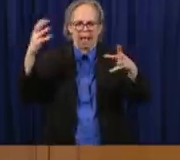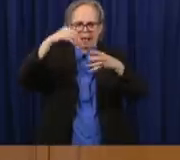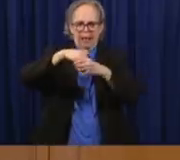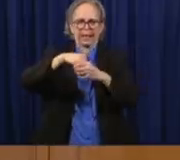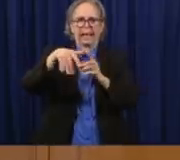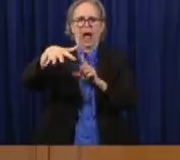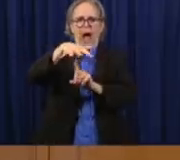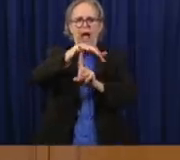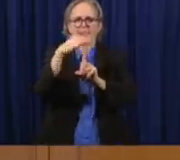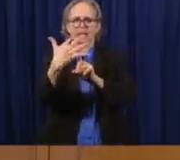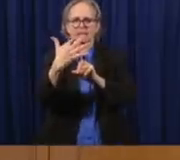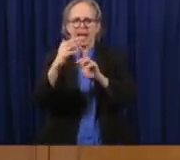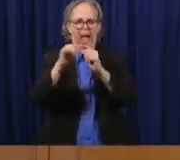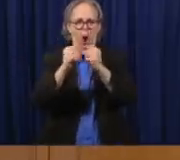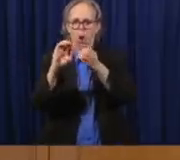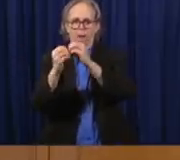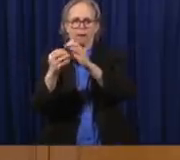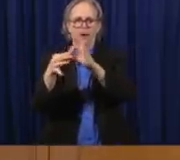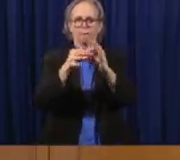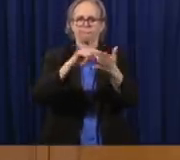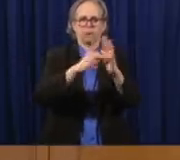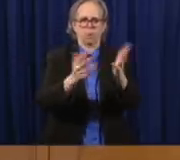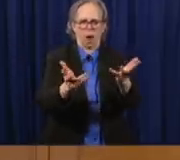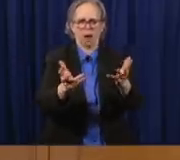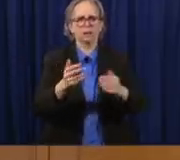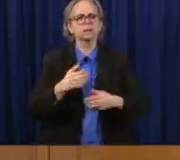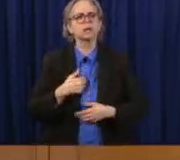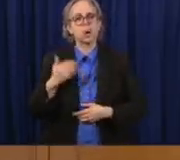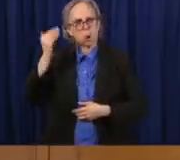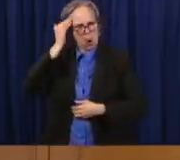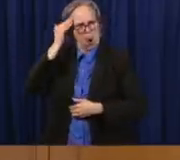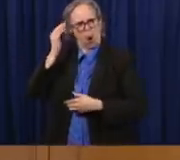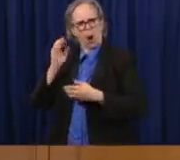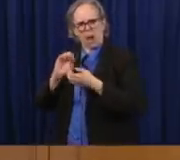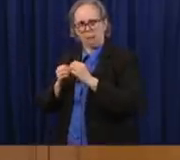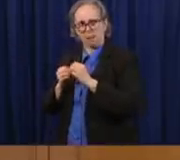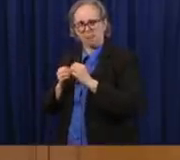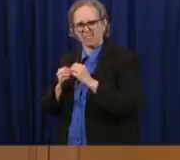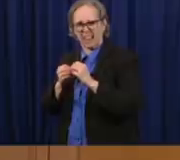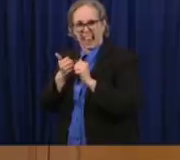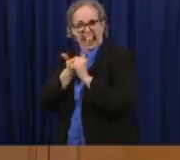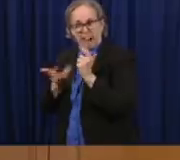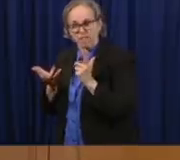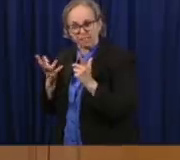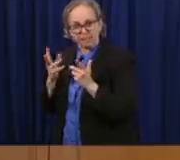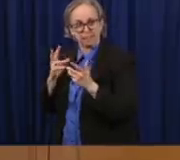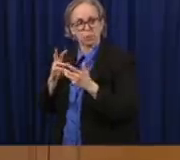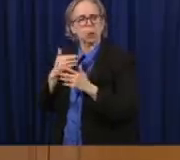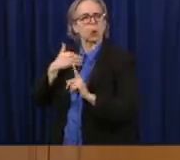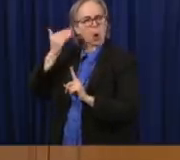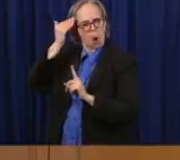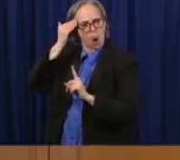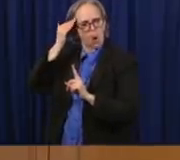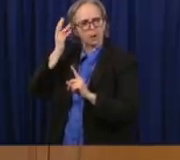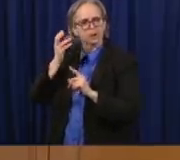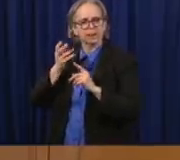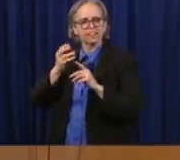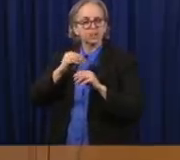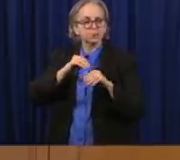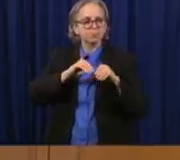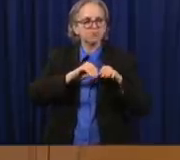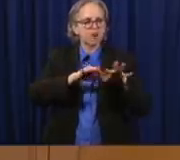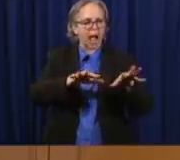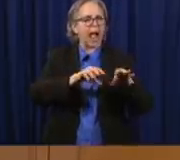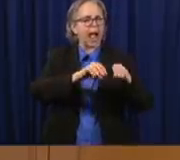we report are the tip of the iceberg. We know that this infection is spreading in our population, and will continue to